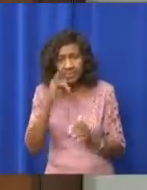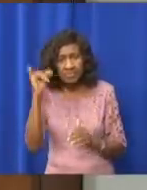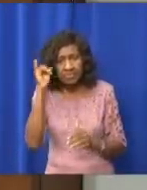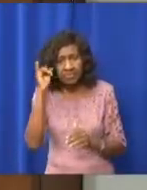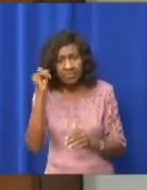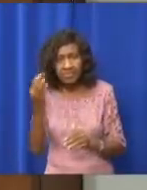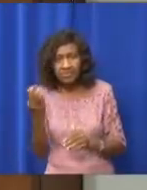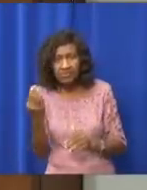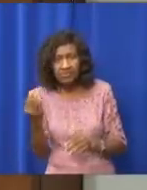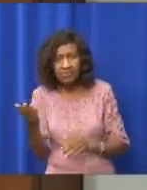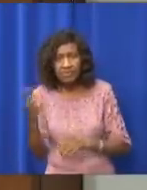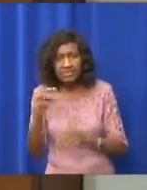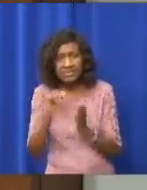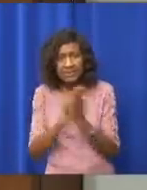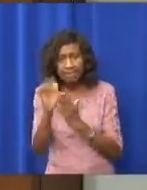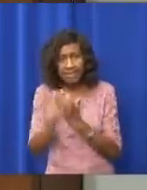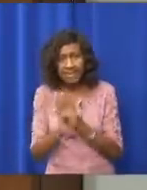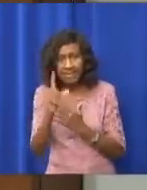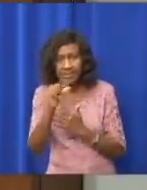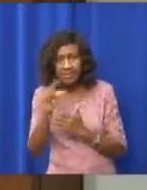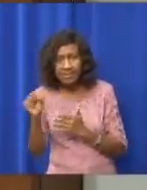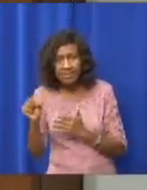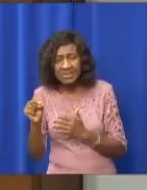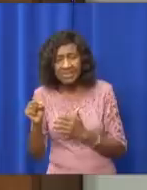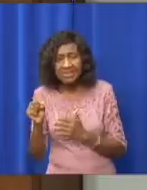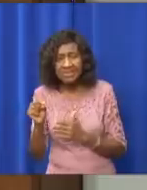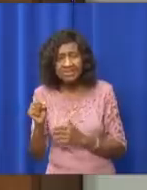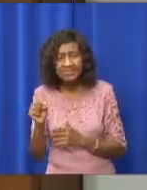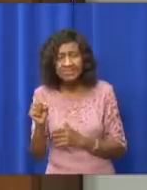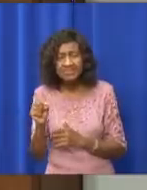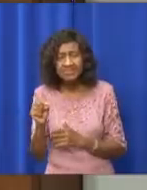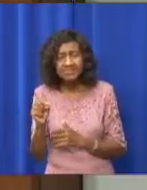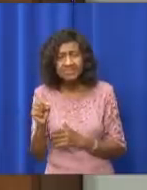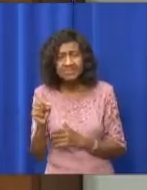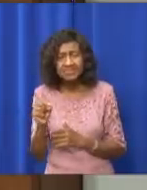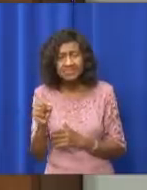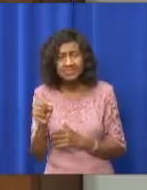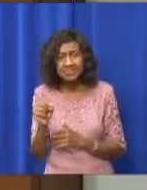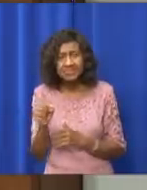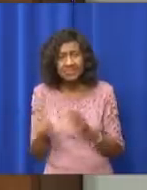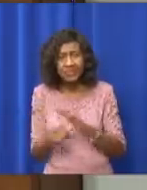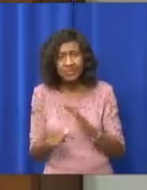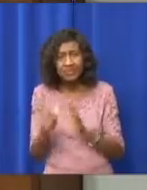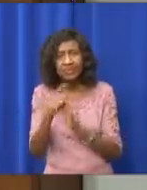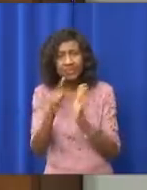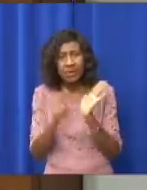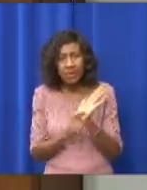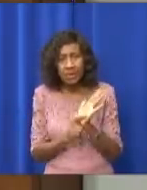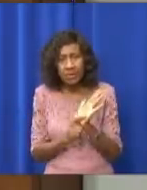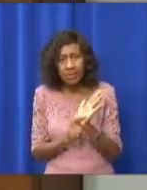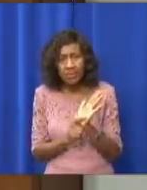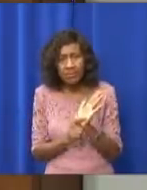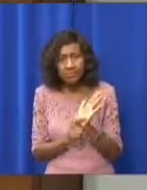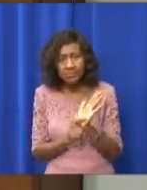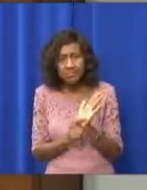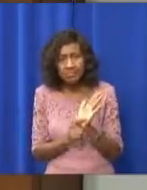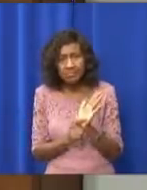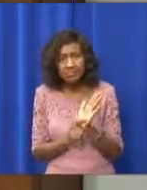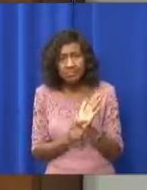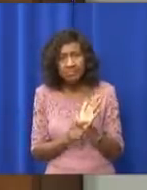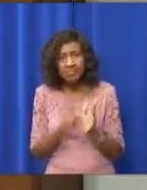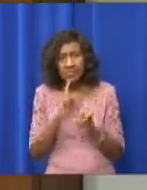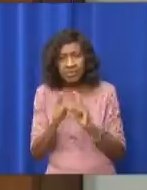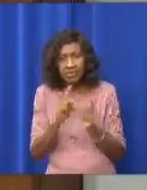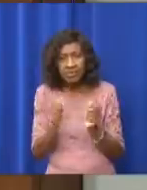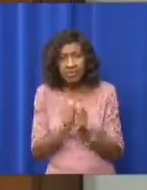the 14th of May 2020, as required under the provisions of Section 49(1) of the Police Law 2017 revision, I consulted